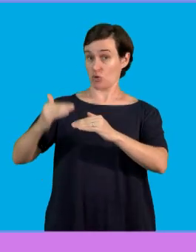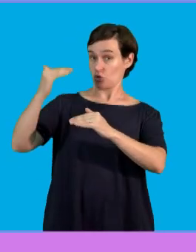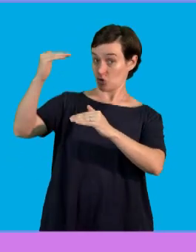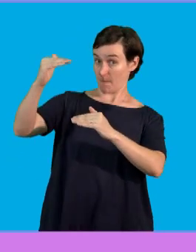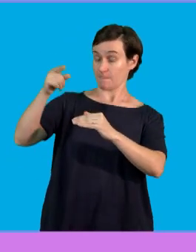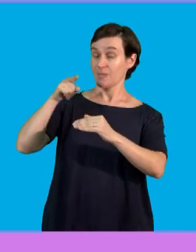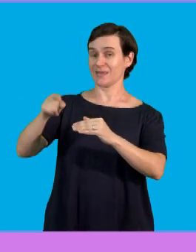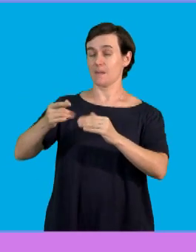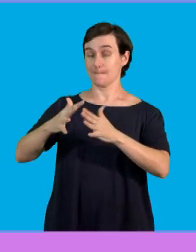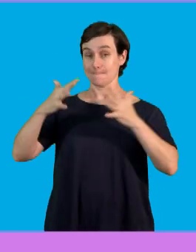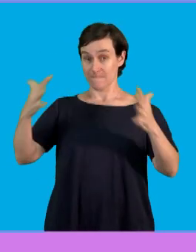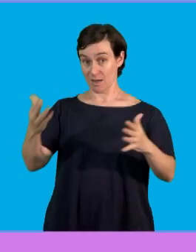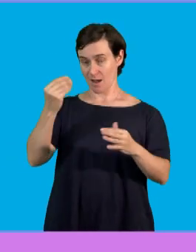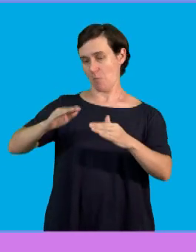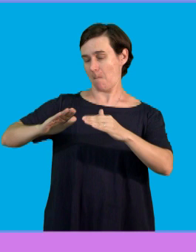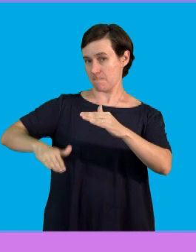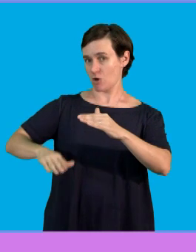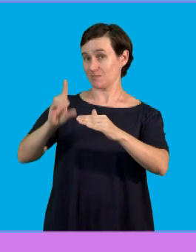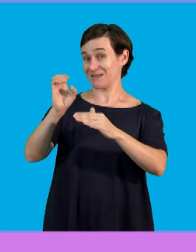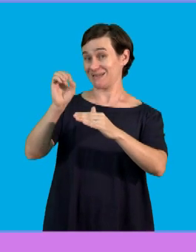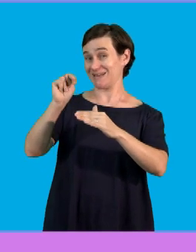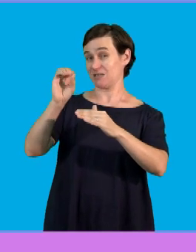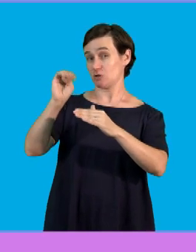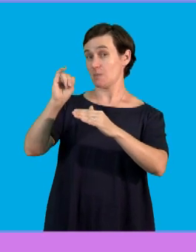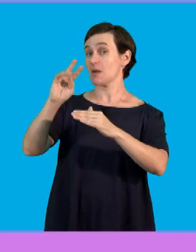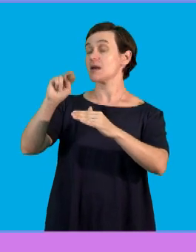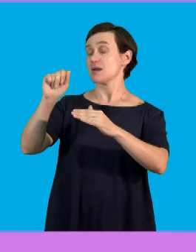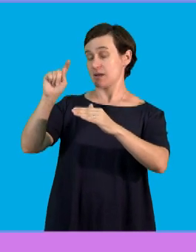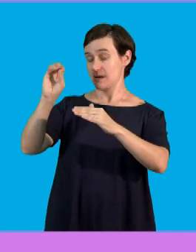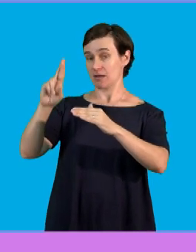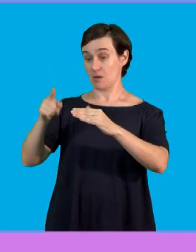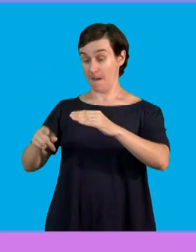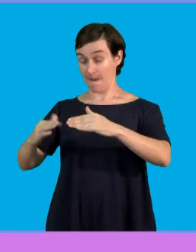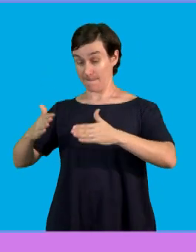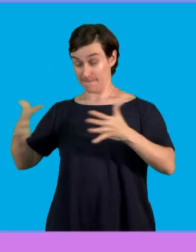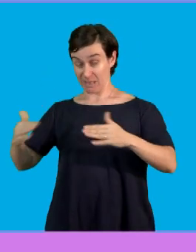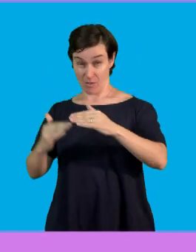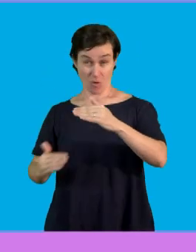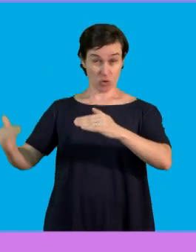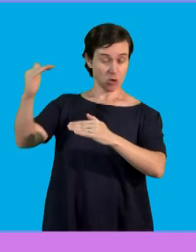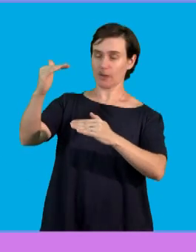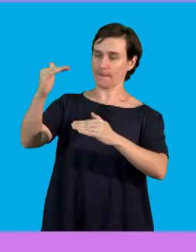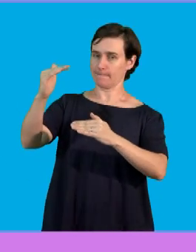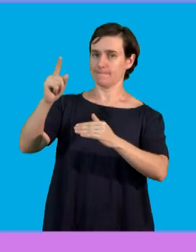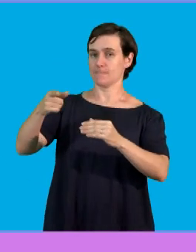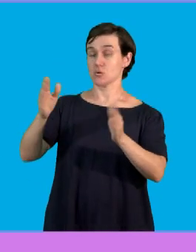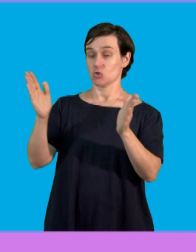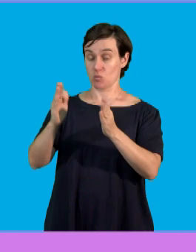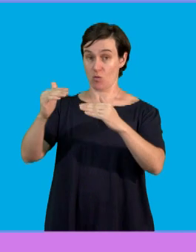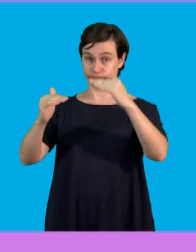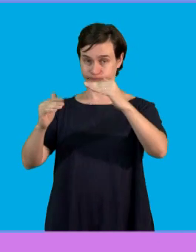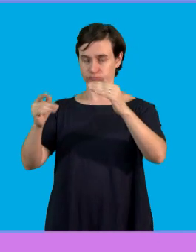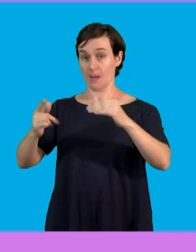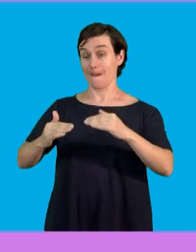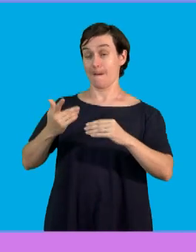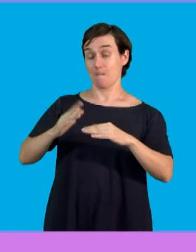your denominator can be the biggest value. You don't place the biggest value on top of the smallest value. Right, so now